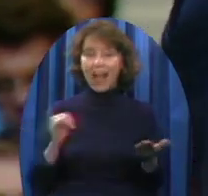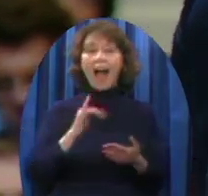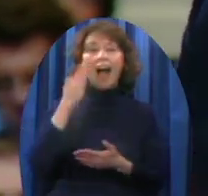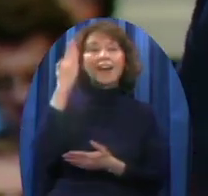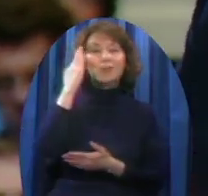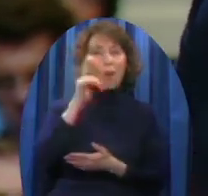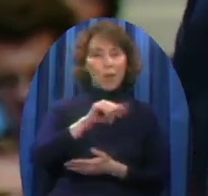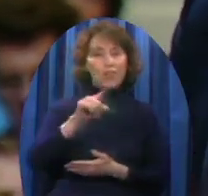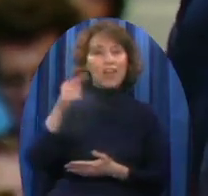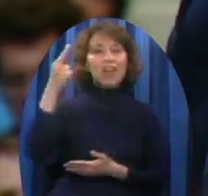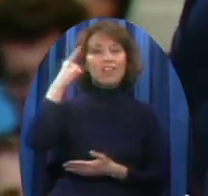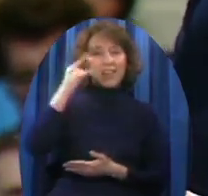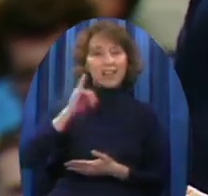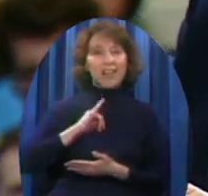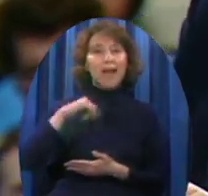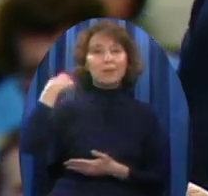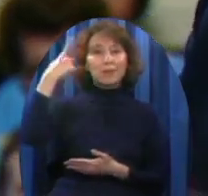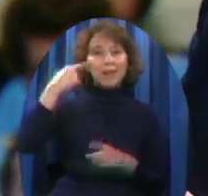nuts, but it's mutual.